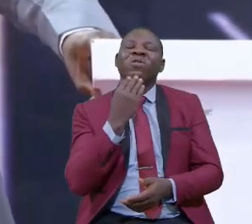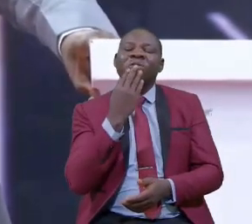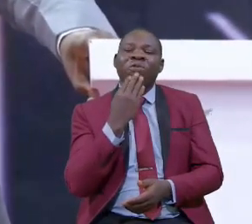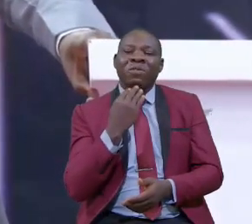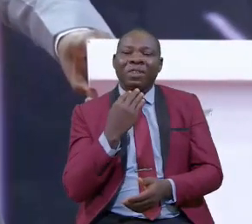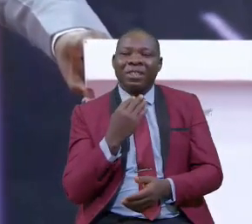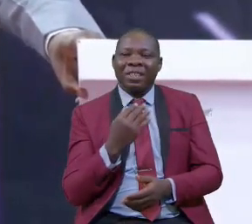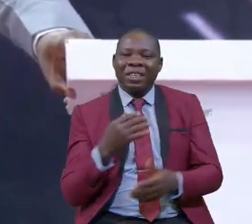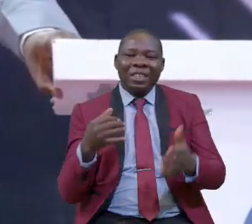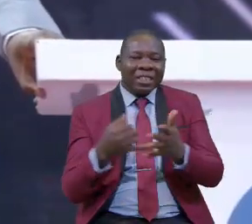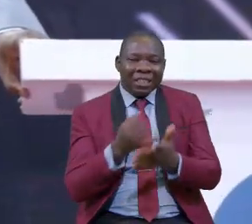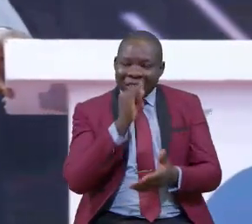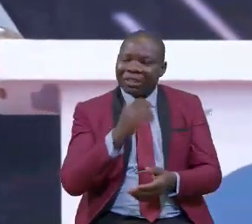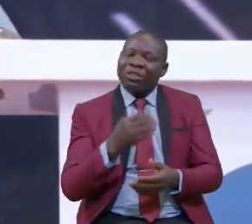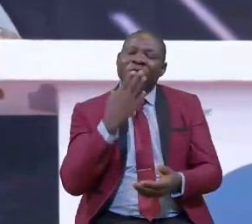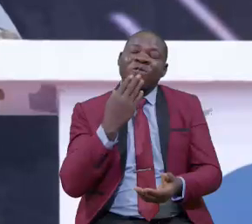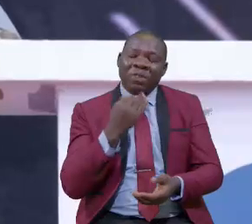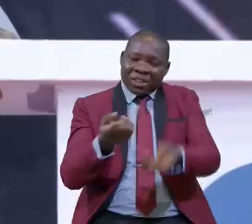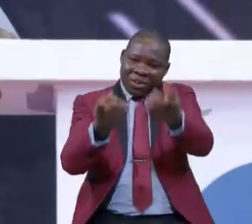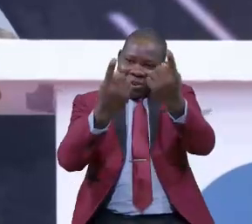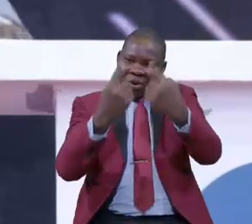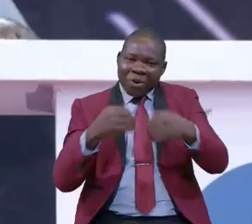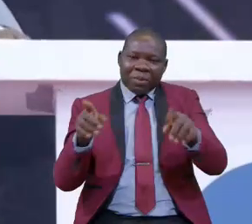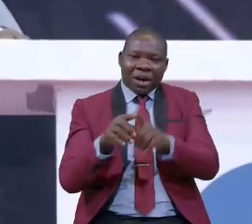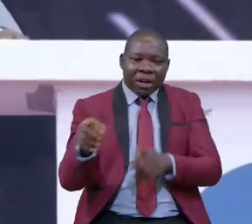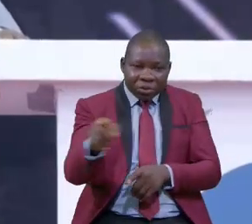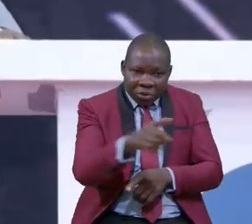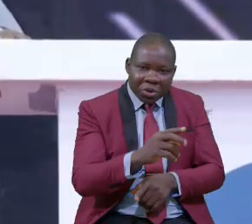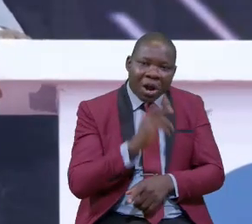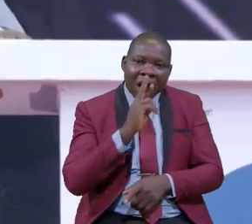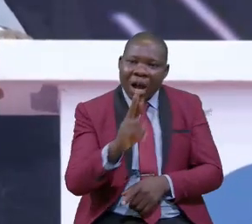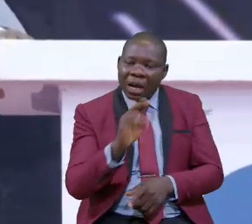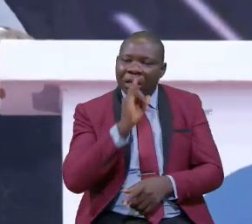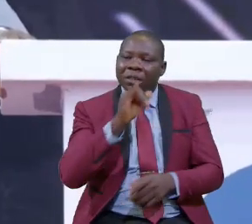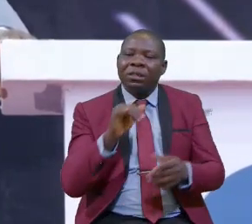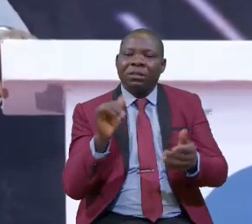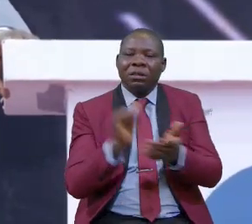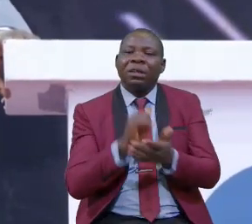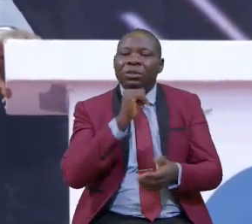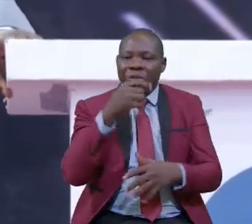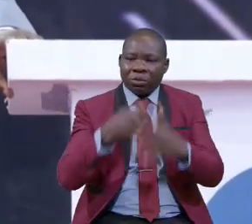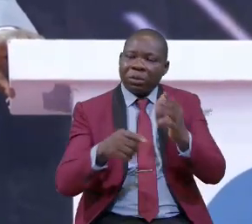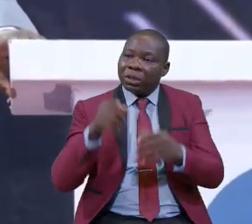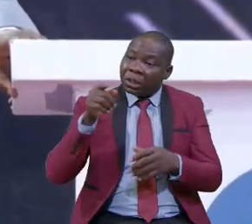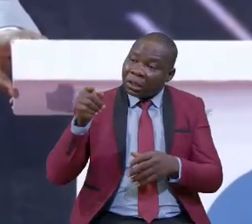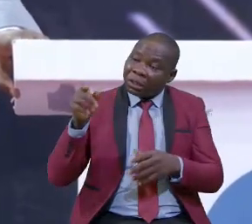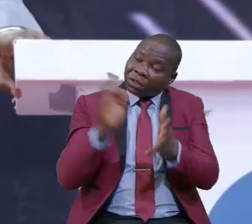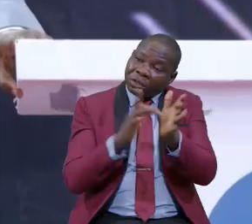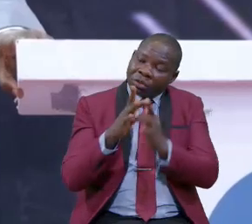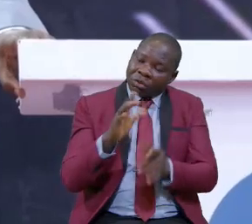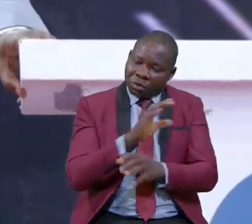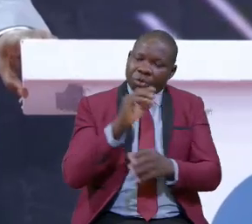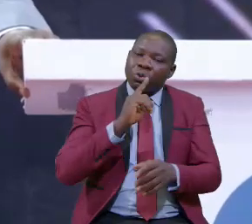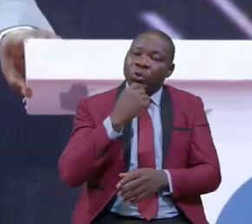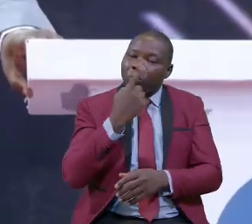sweet. Come as you are. Isn't that what he told this man, Zacchaeus?